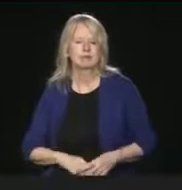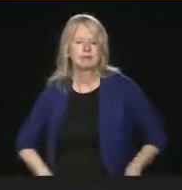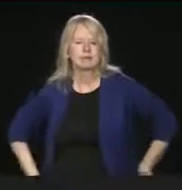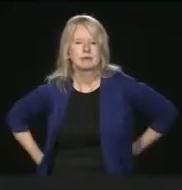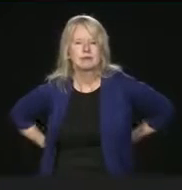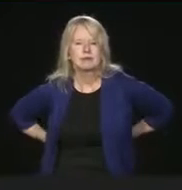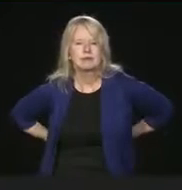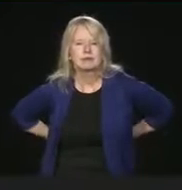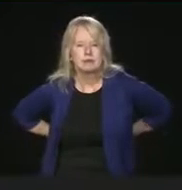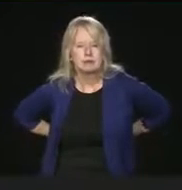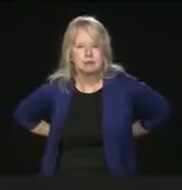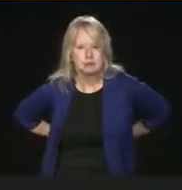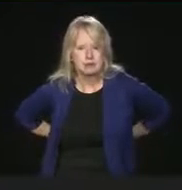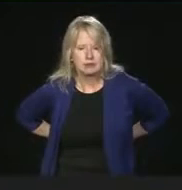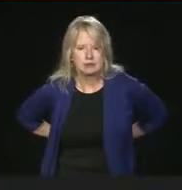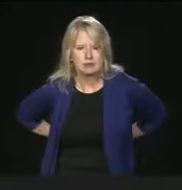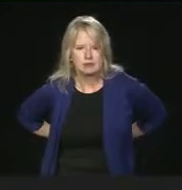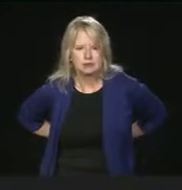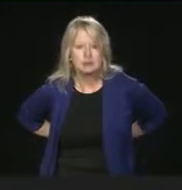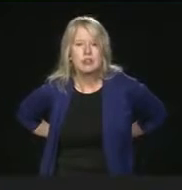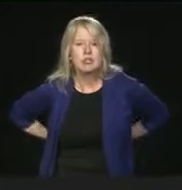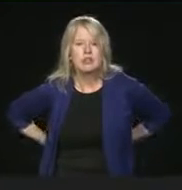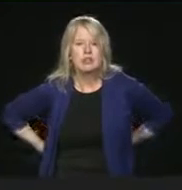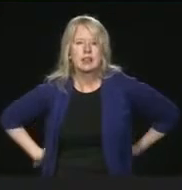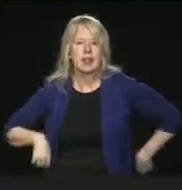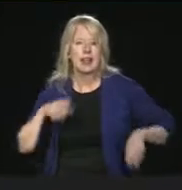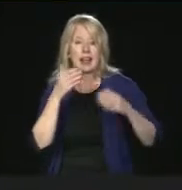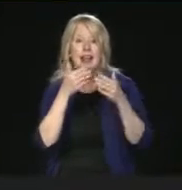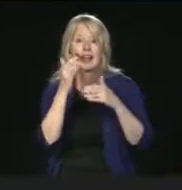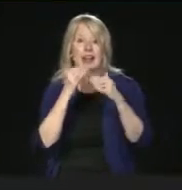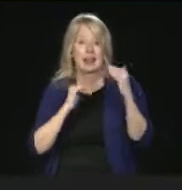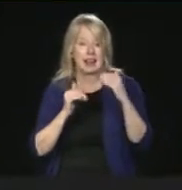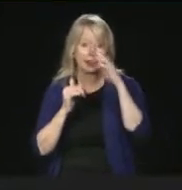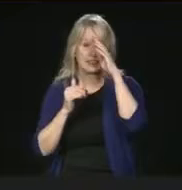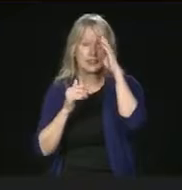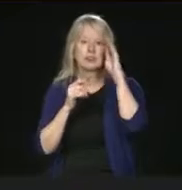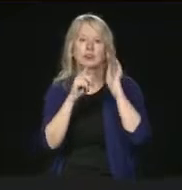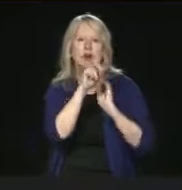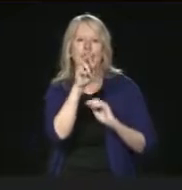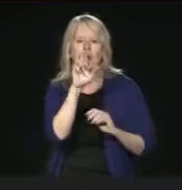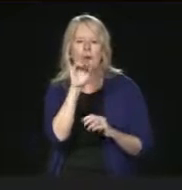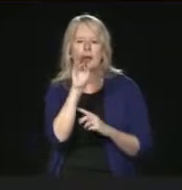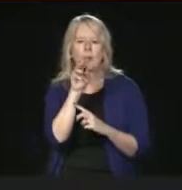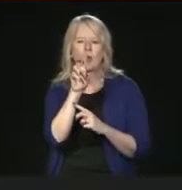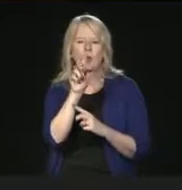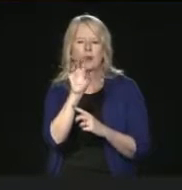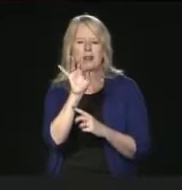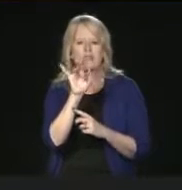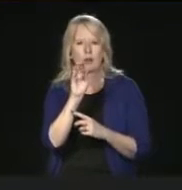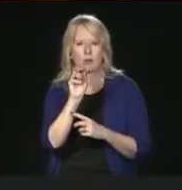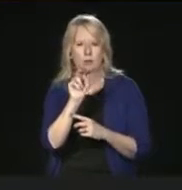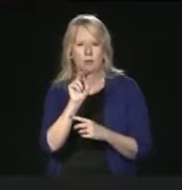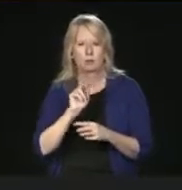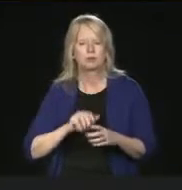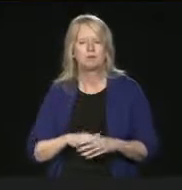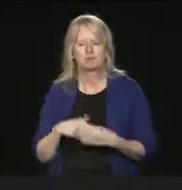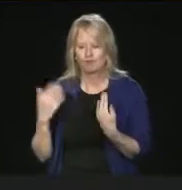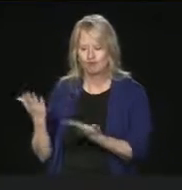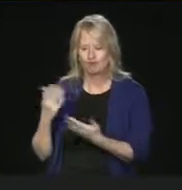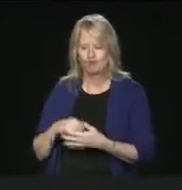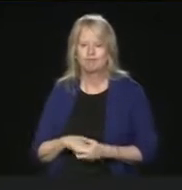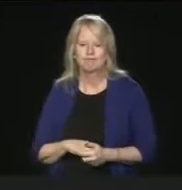Thank you. Merci. The next question is from Raymond Fillon. Your line is open. Votre ligne est ouverte.